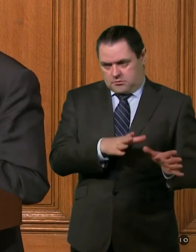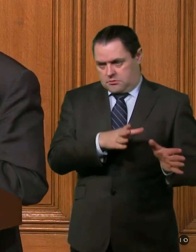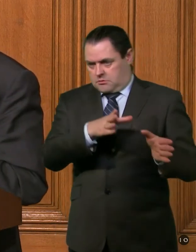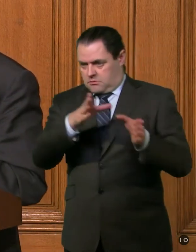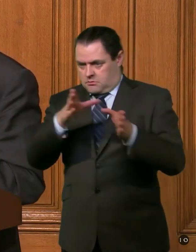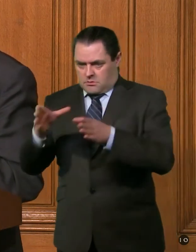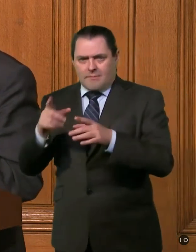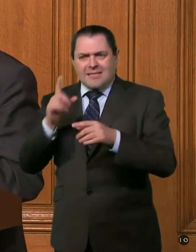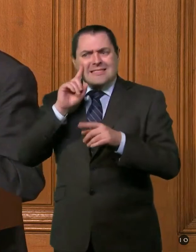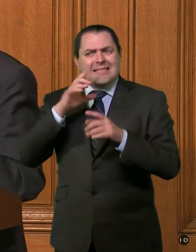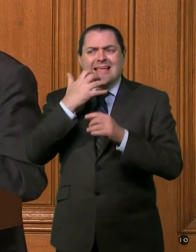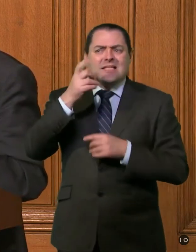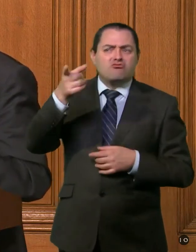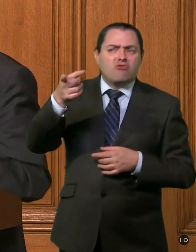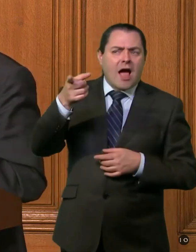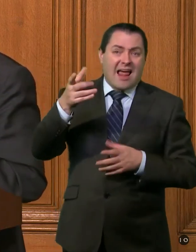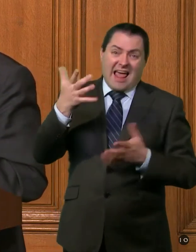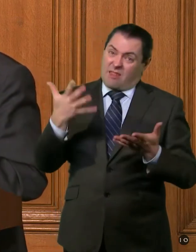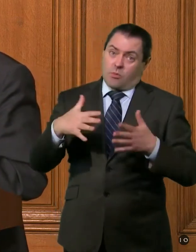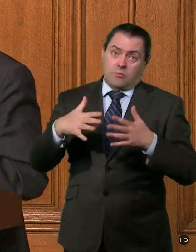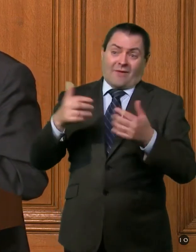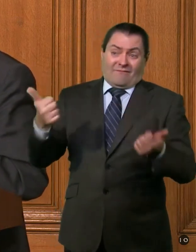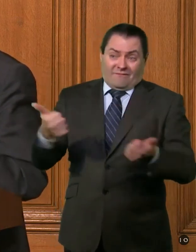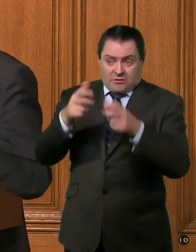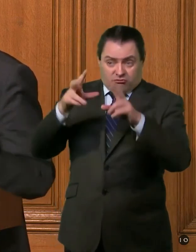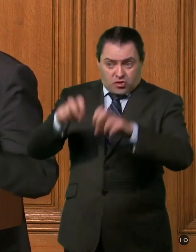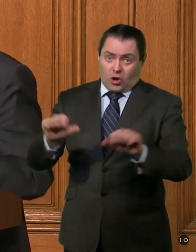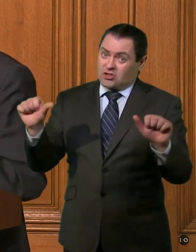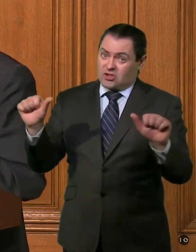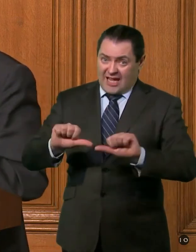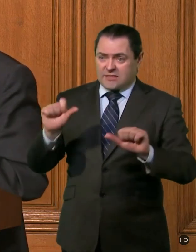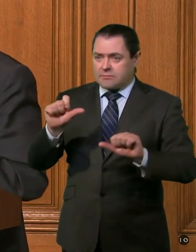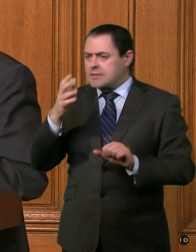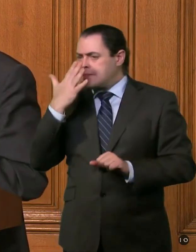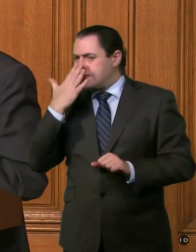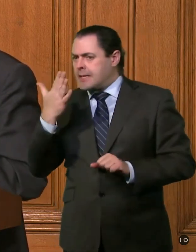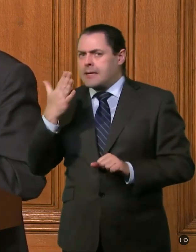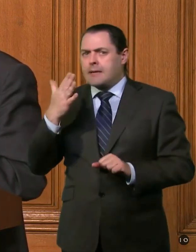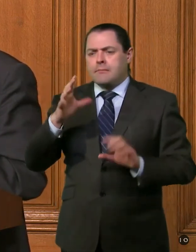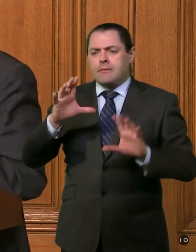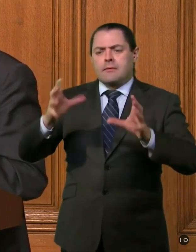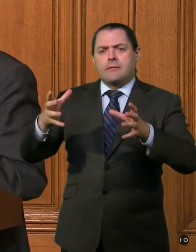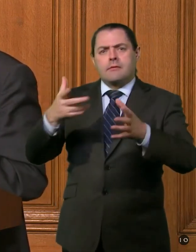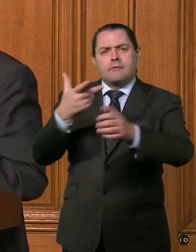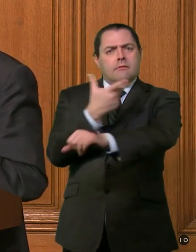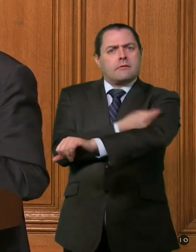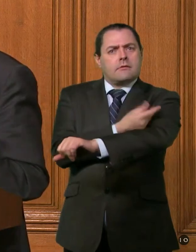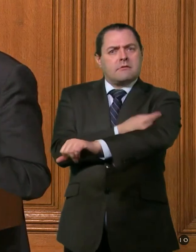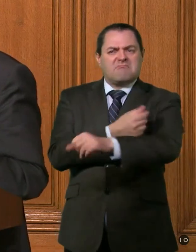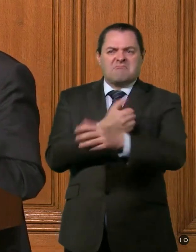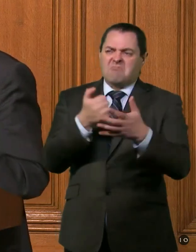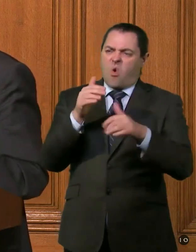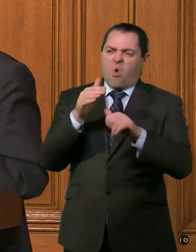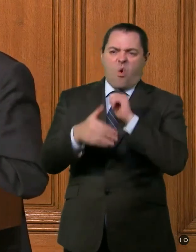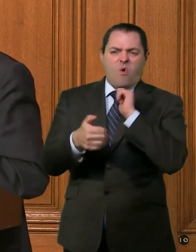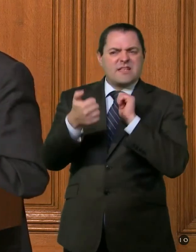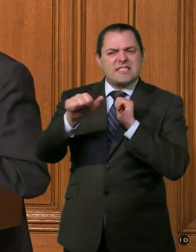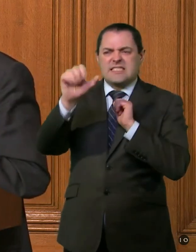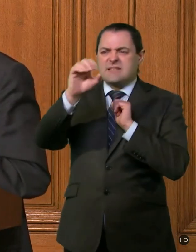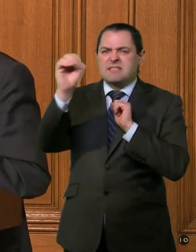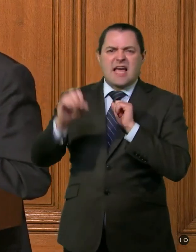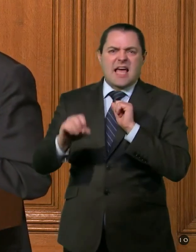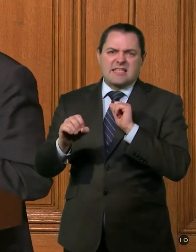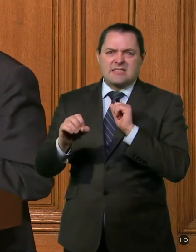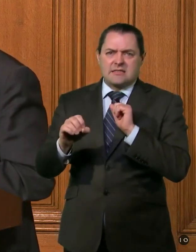they're now talking about 60% plus in terms of preventing infection. We have to wait and see, and it'll vary between vaccines as